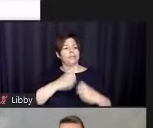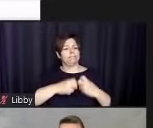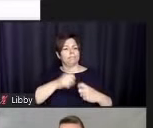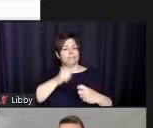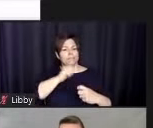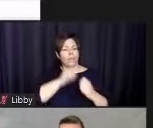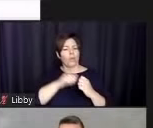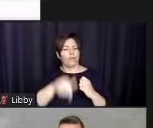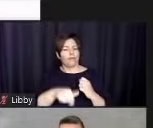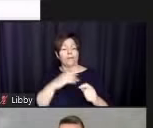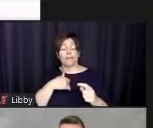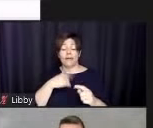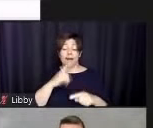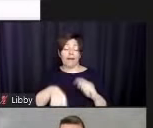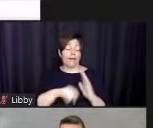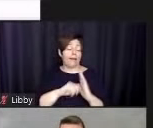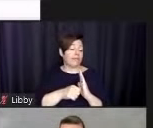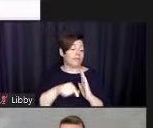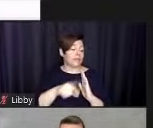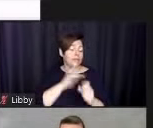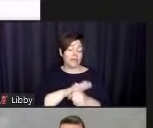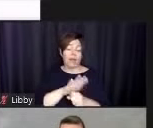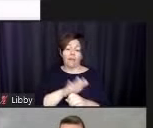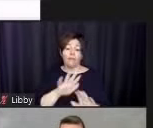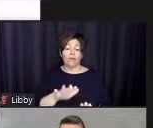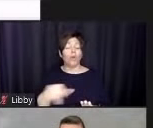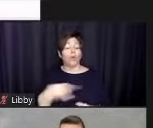I can't emphasize enough to this is that